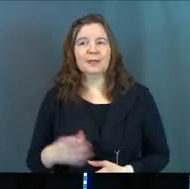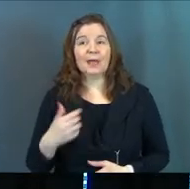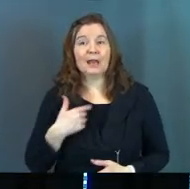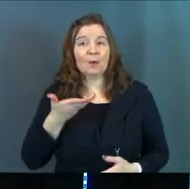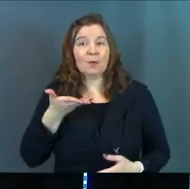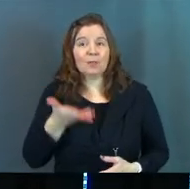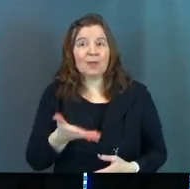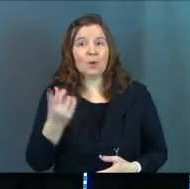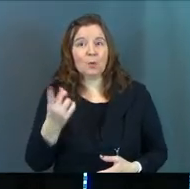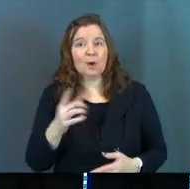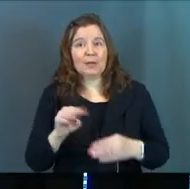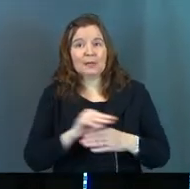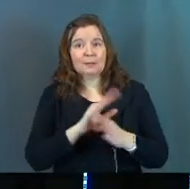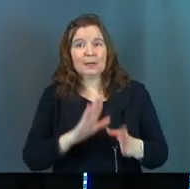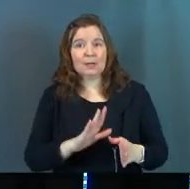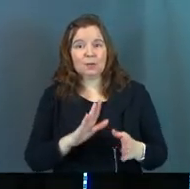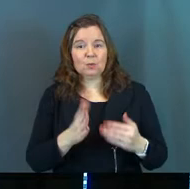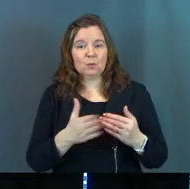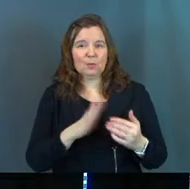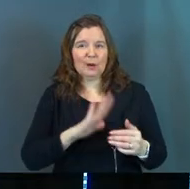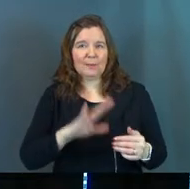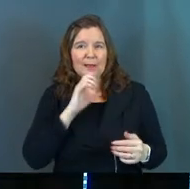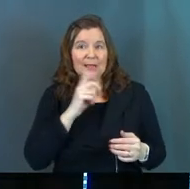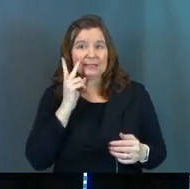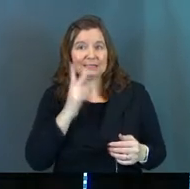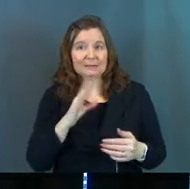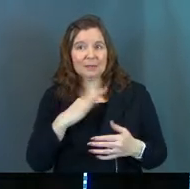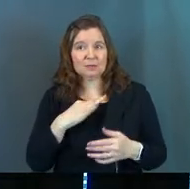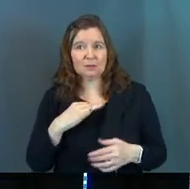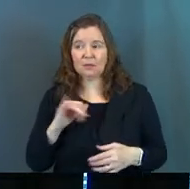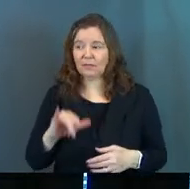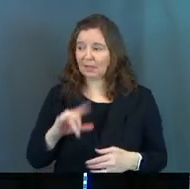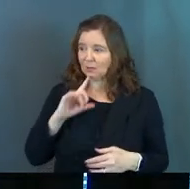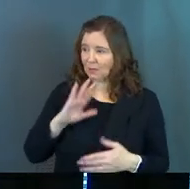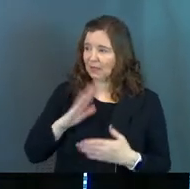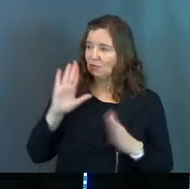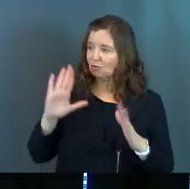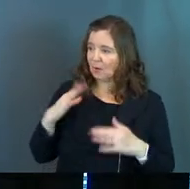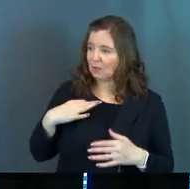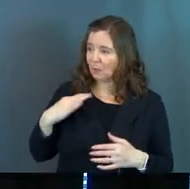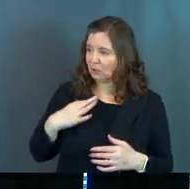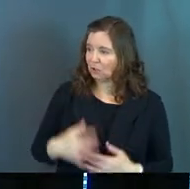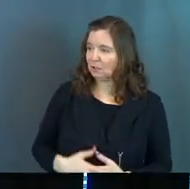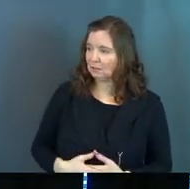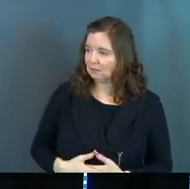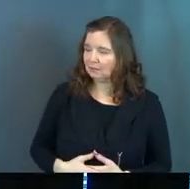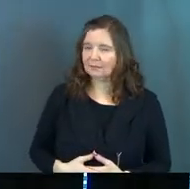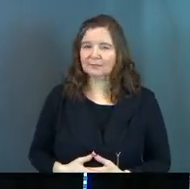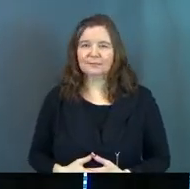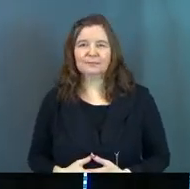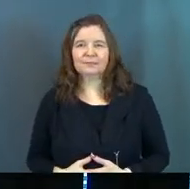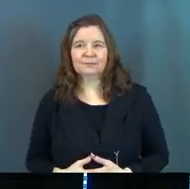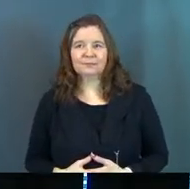And I was there, and one of the missionaries was around my age. He sees my sweatshirt. He's like, that's a really great sweatshirt.